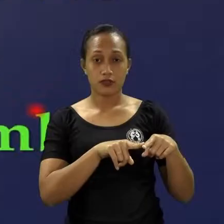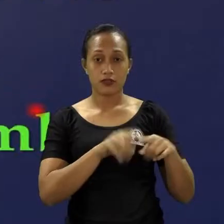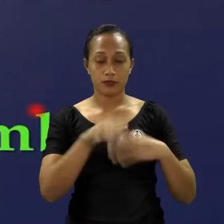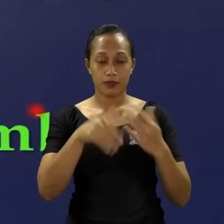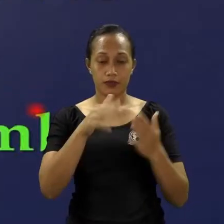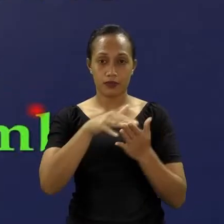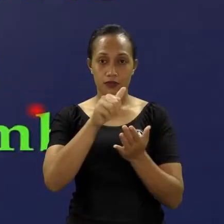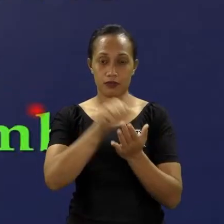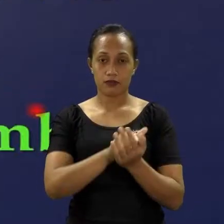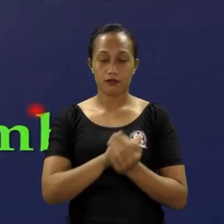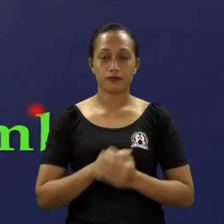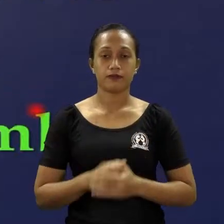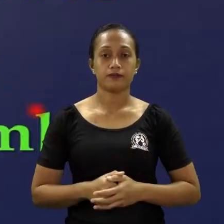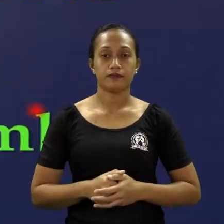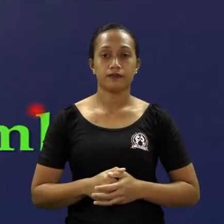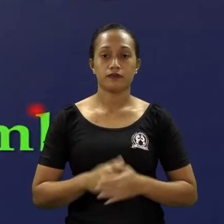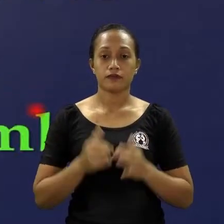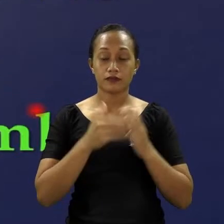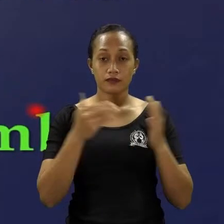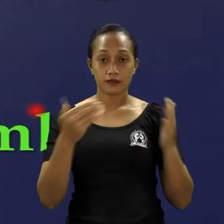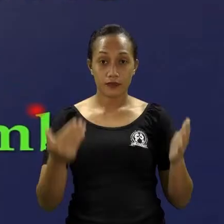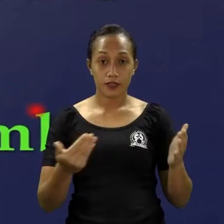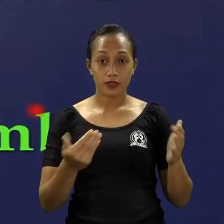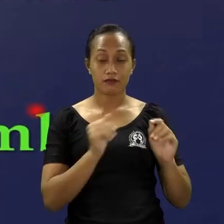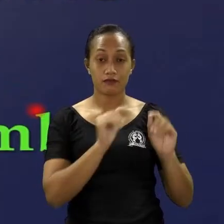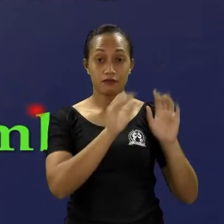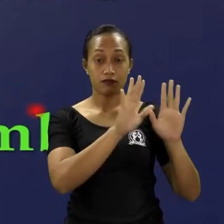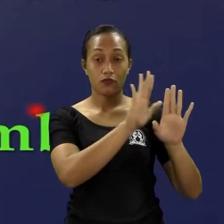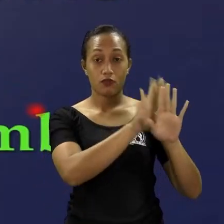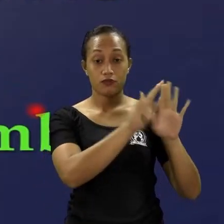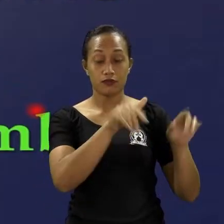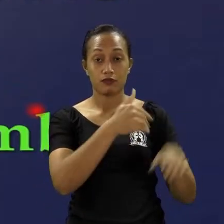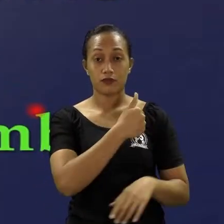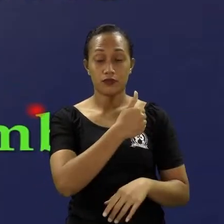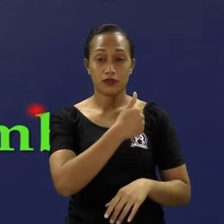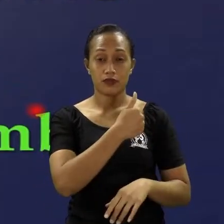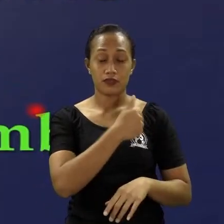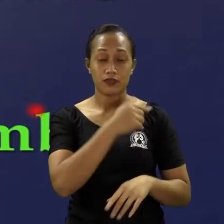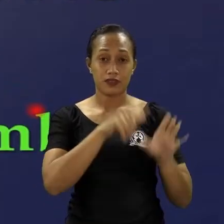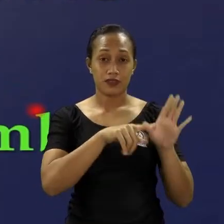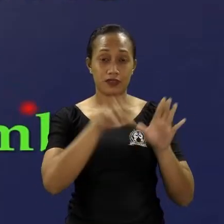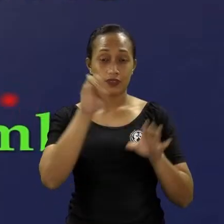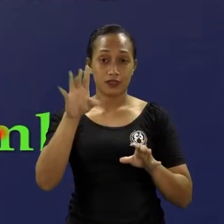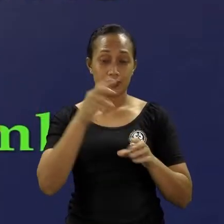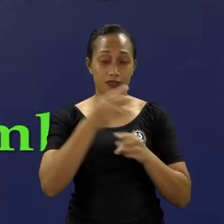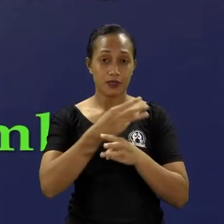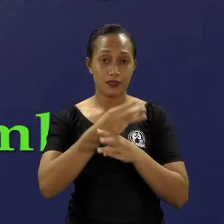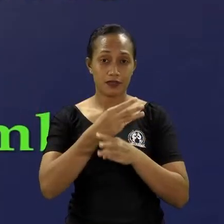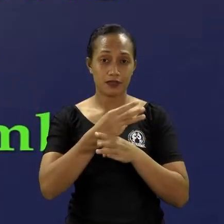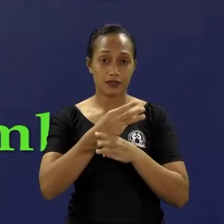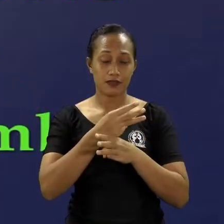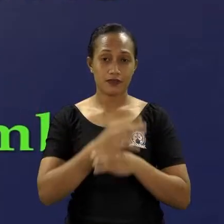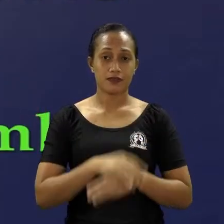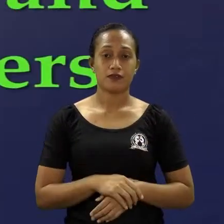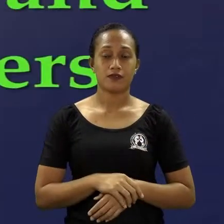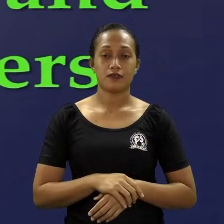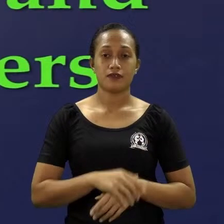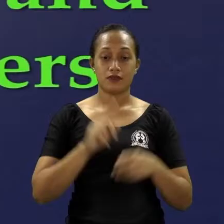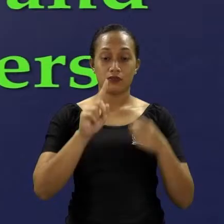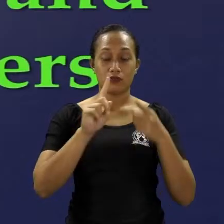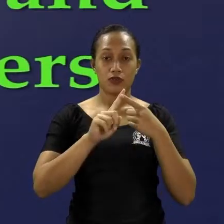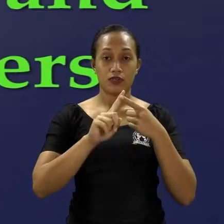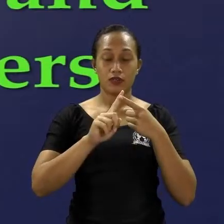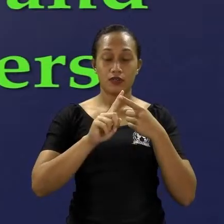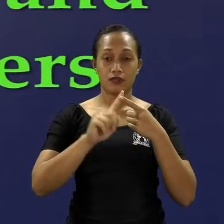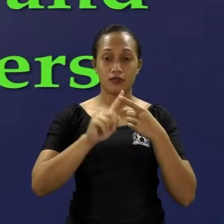upu. Le nau tu ina atu lunga la tato mta upu le ni tai au ia 10 mathematics. Strand 1